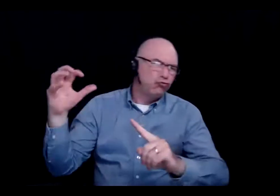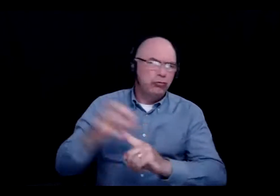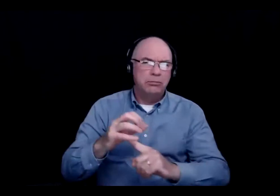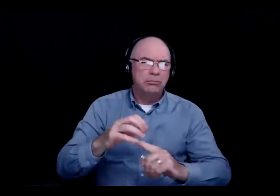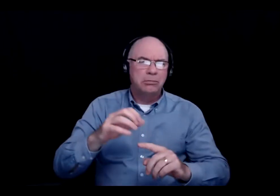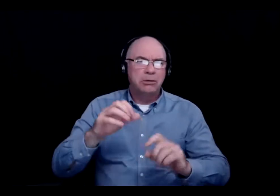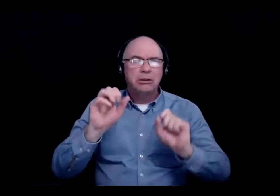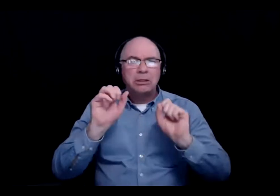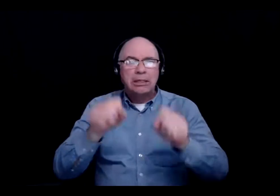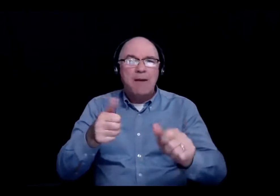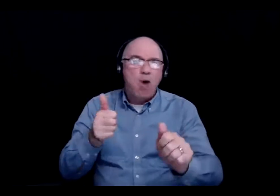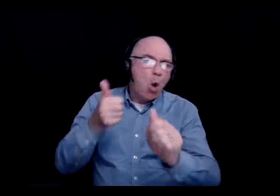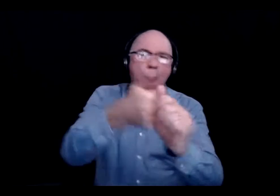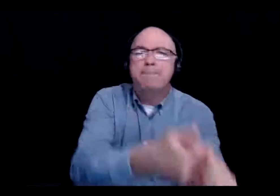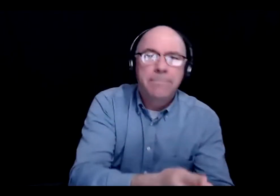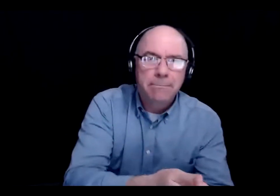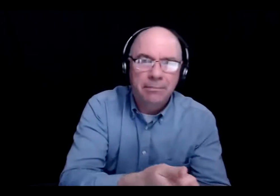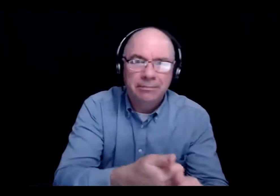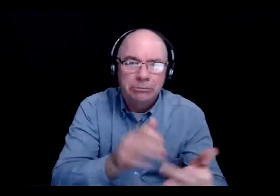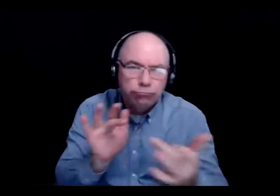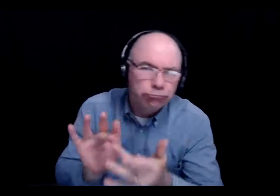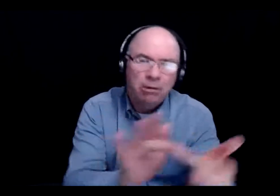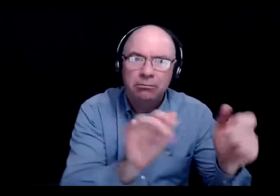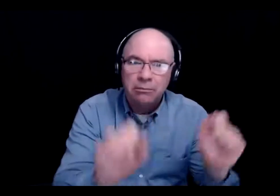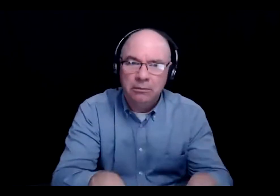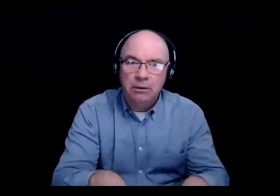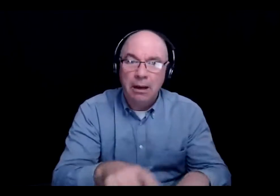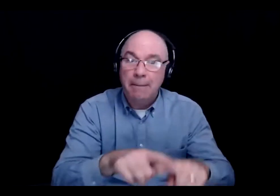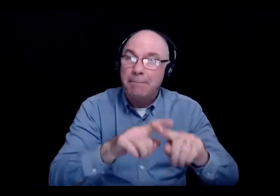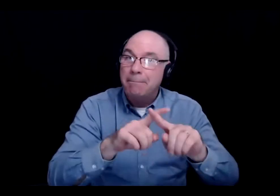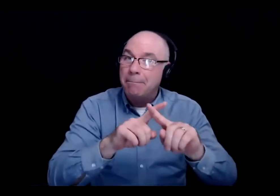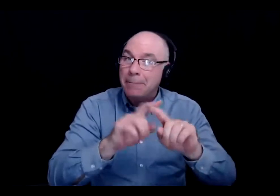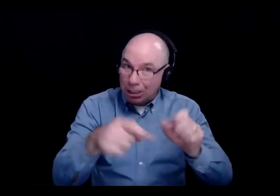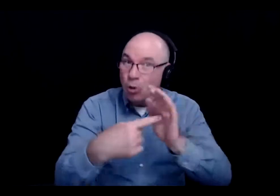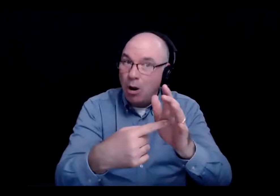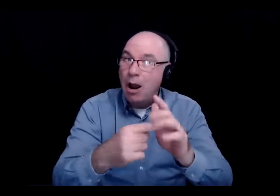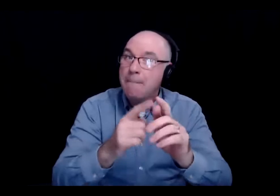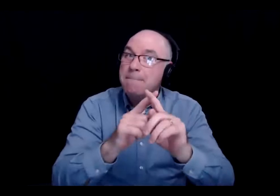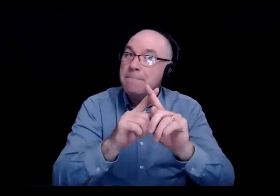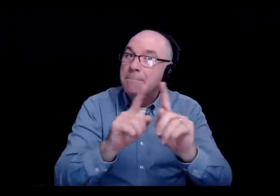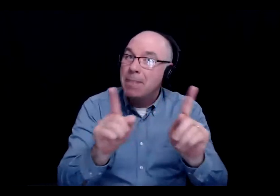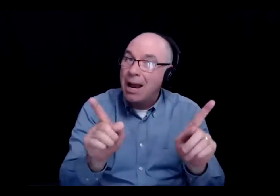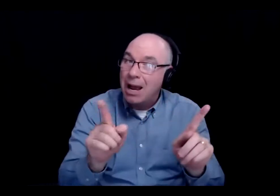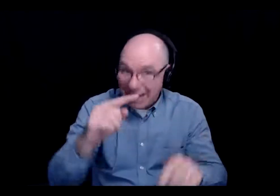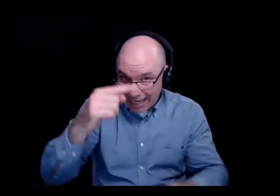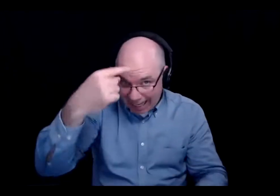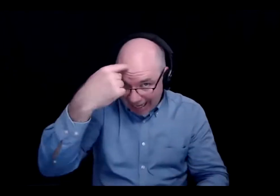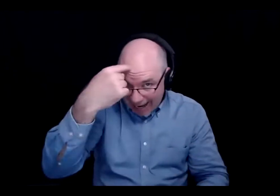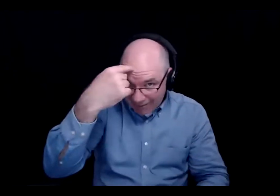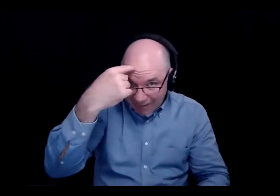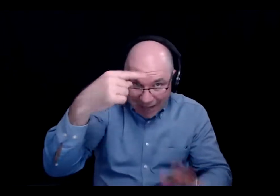follow up like a boss. But I can't delete the negative thoughts from your